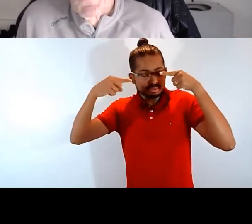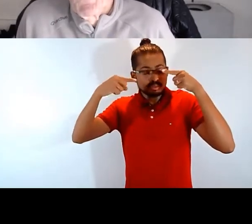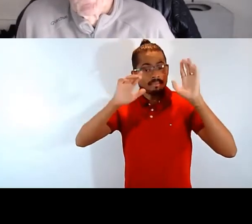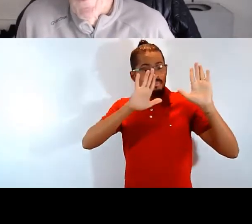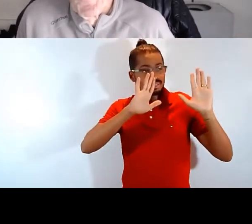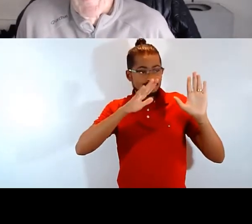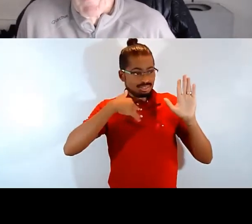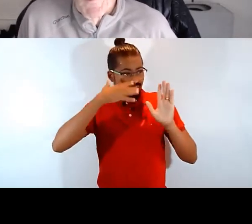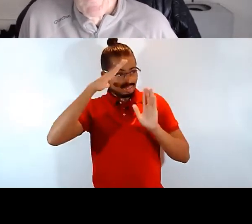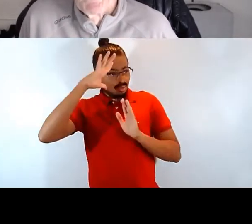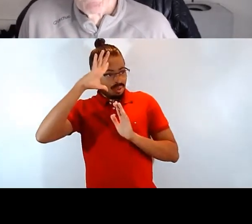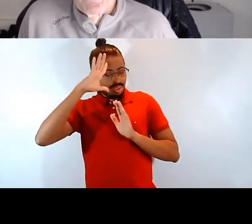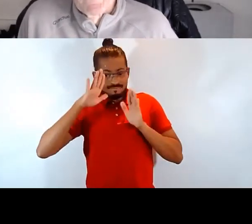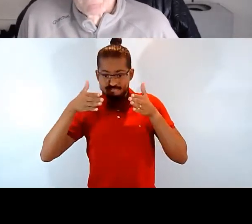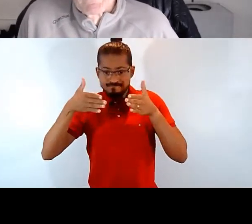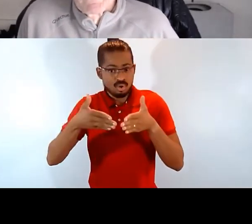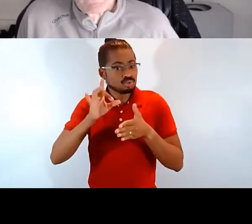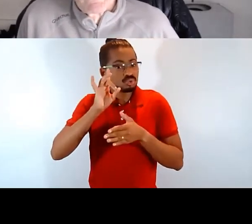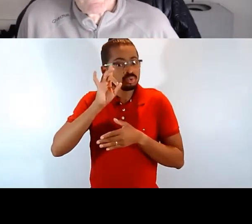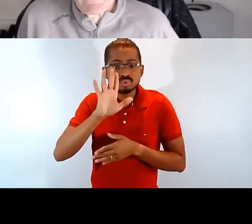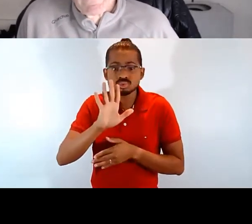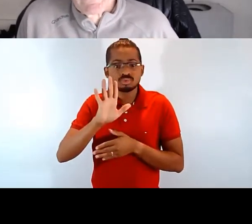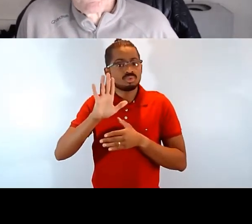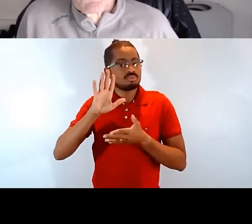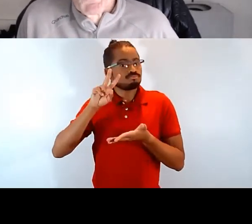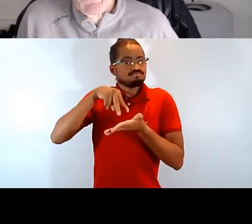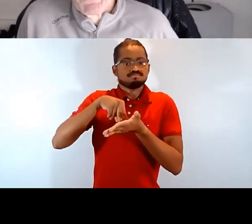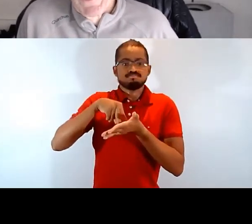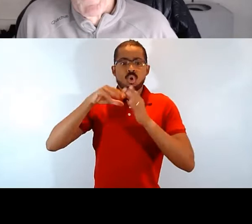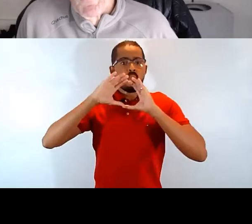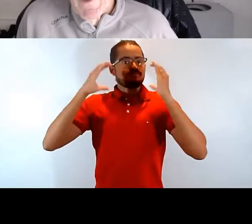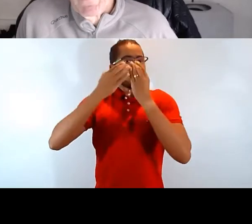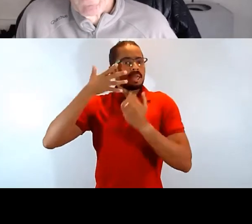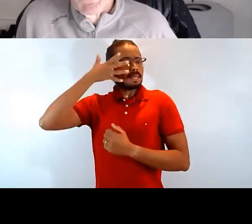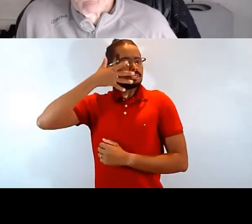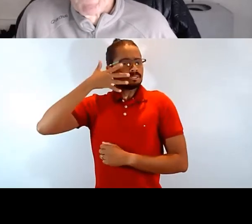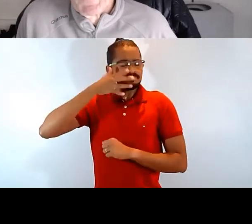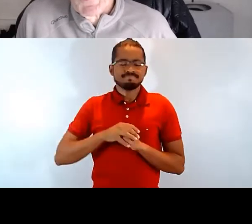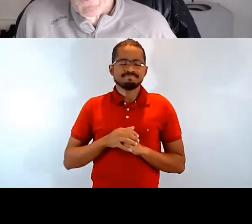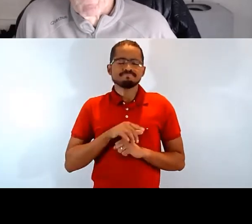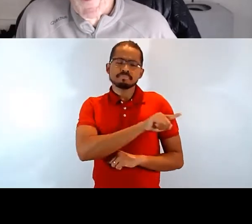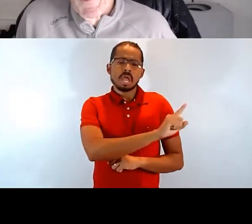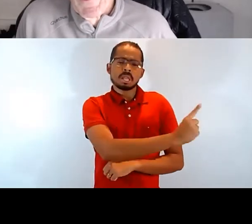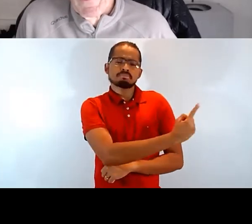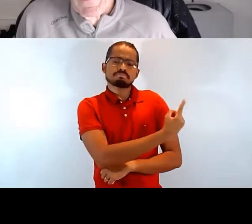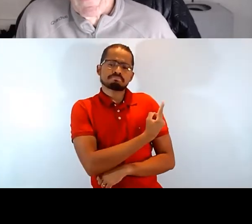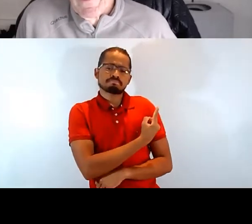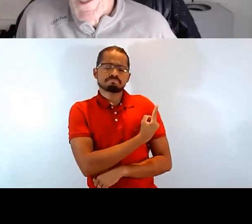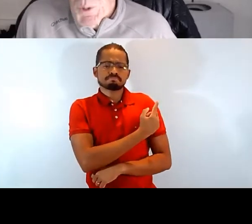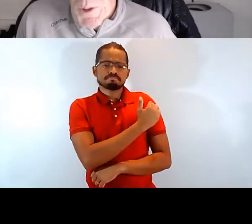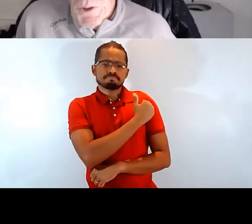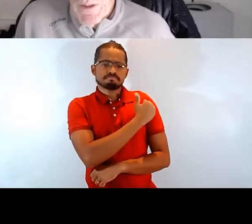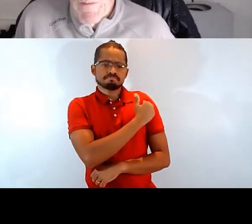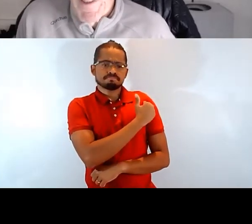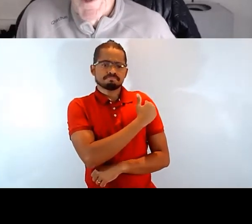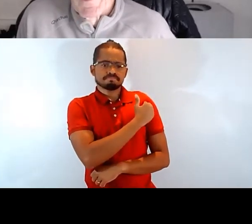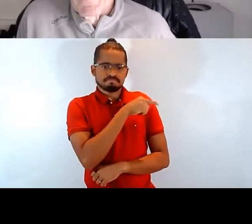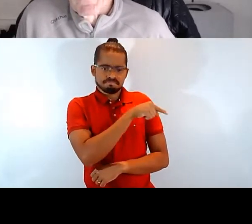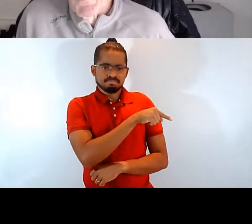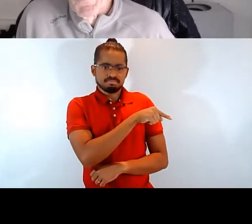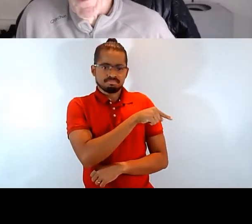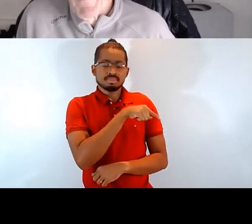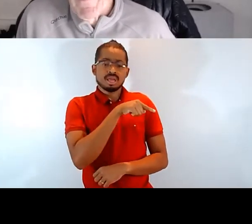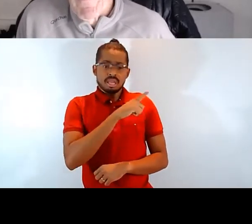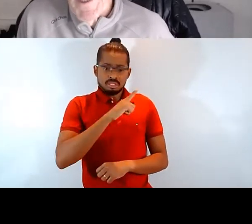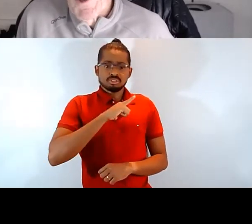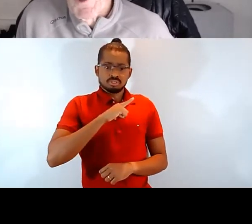as a few other people. And so she came to me. She finished a very interesting thesis,